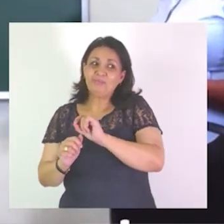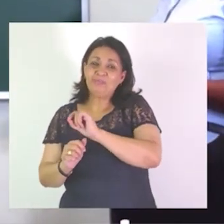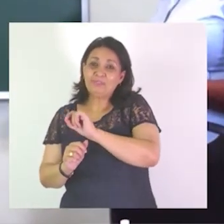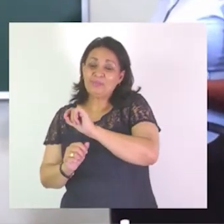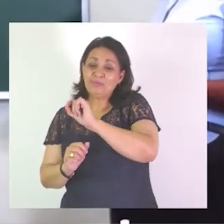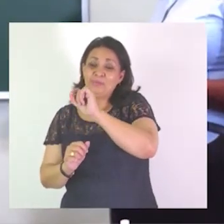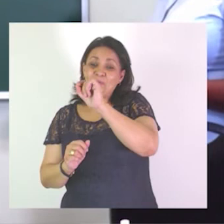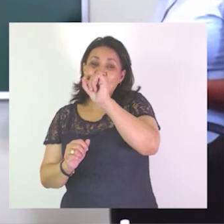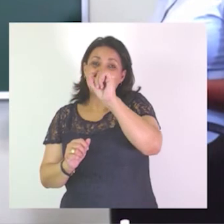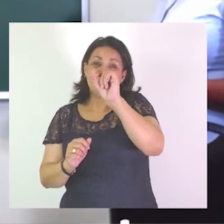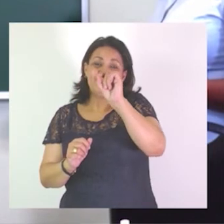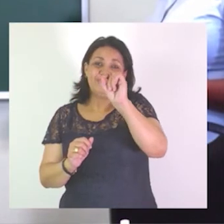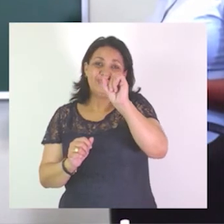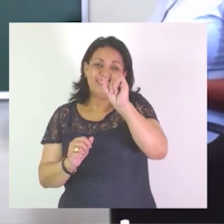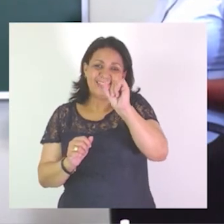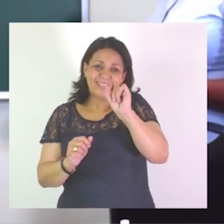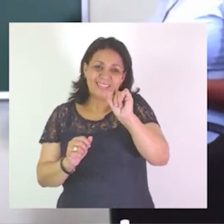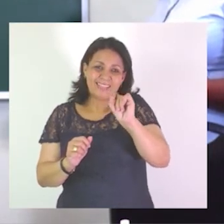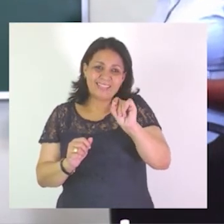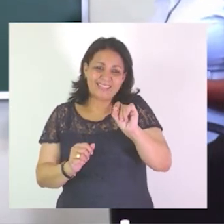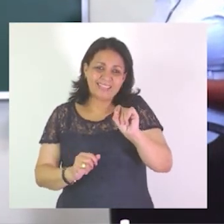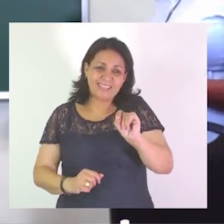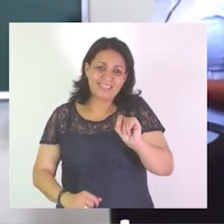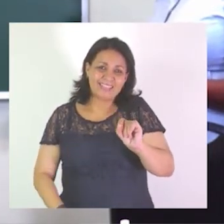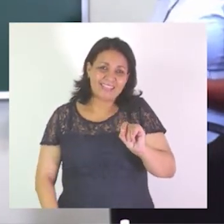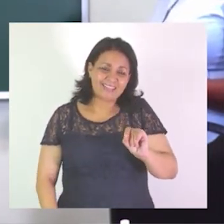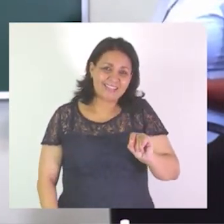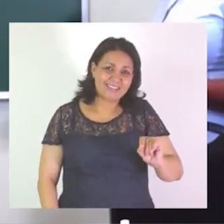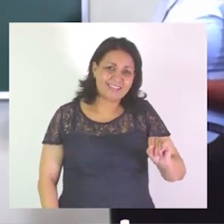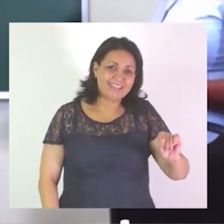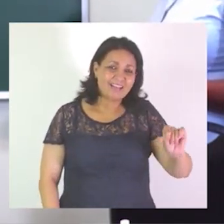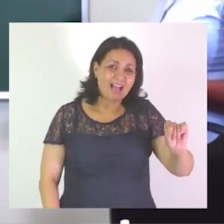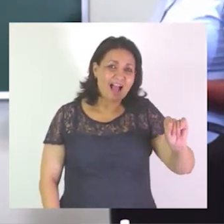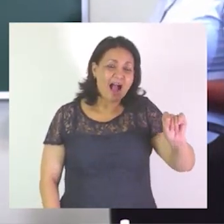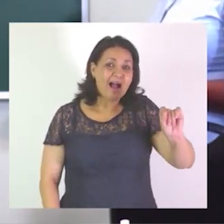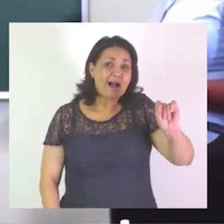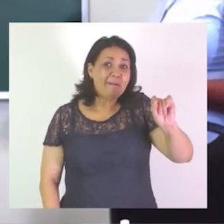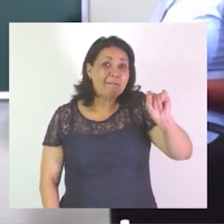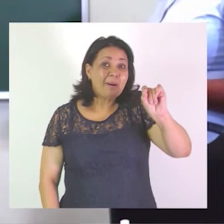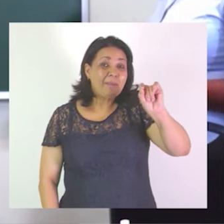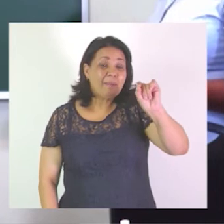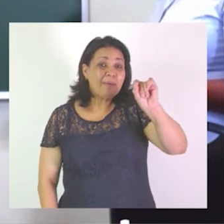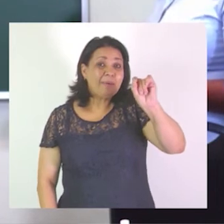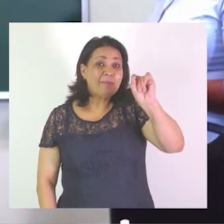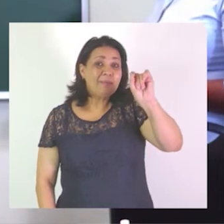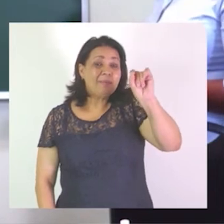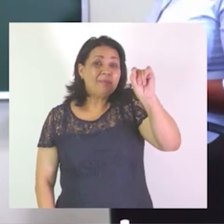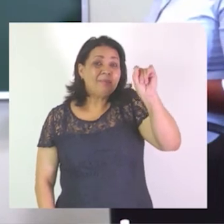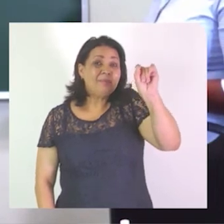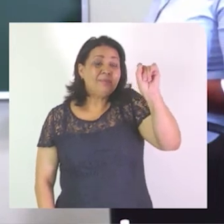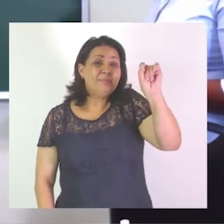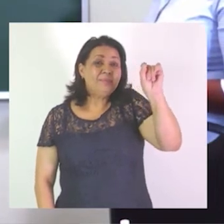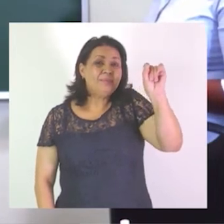good. Move slowly if that will help you. Yes. And up, up,